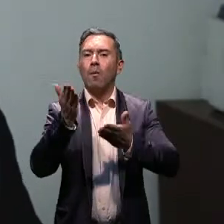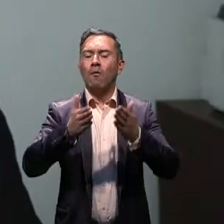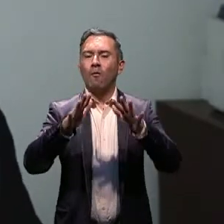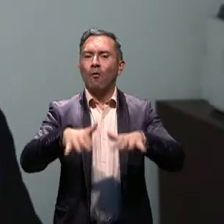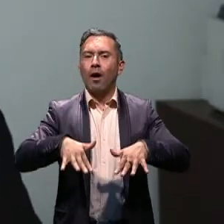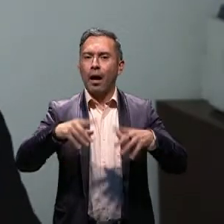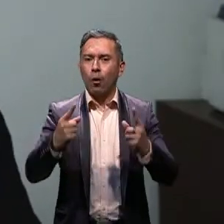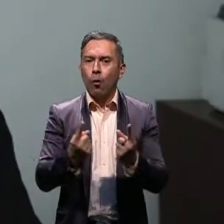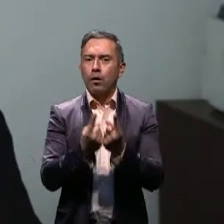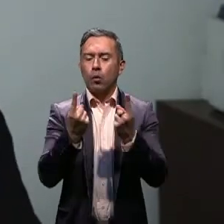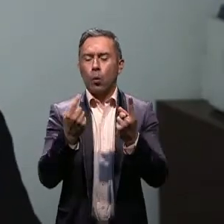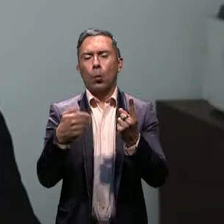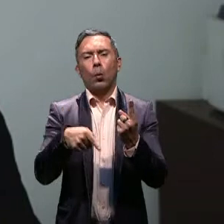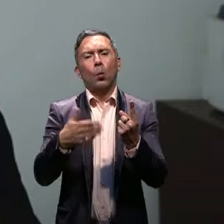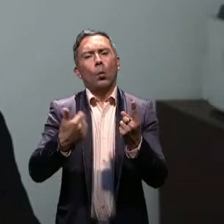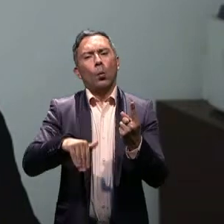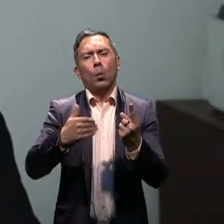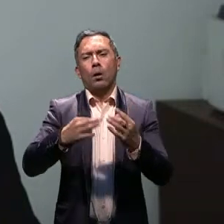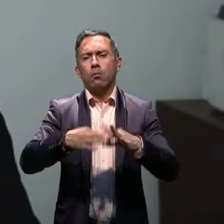the celebration